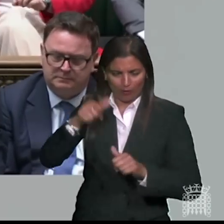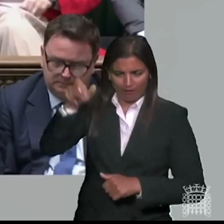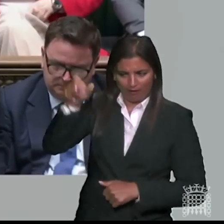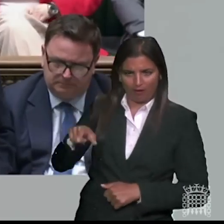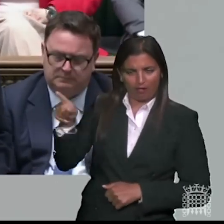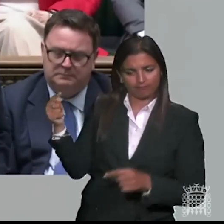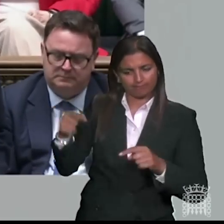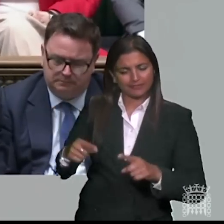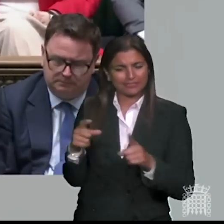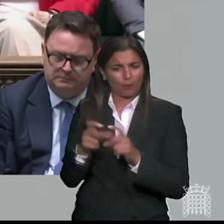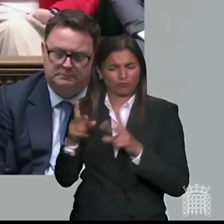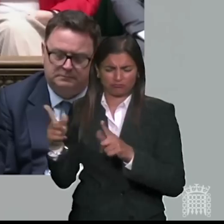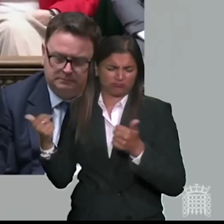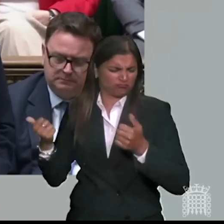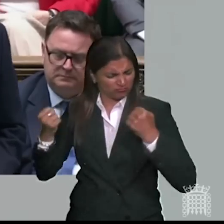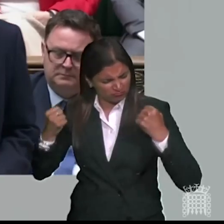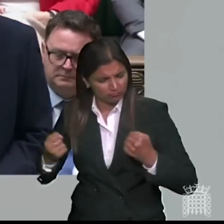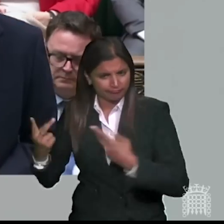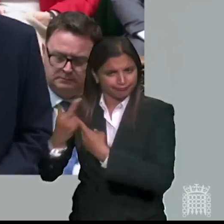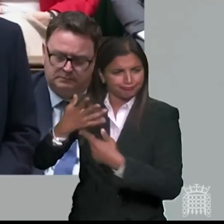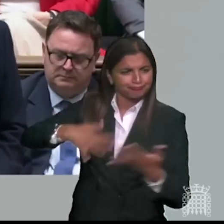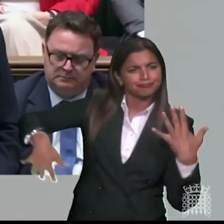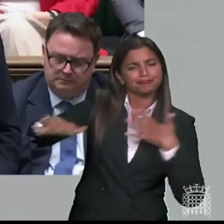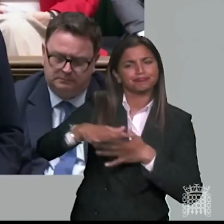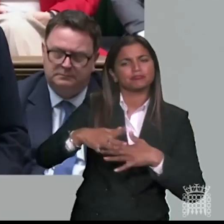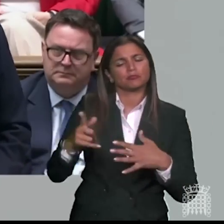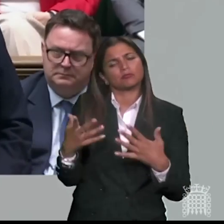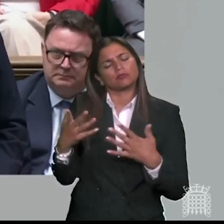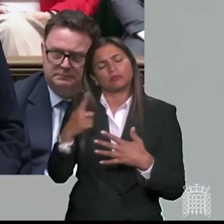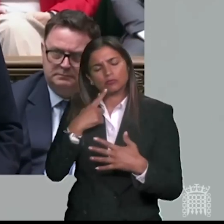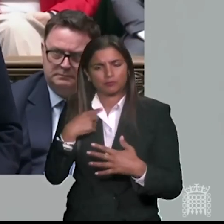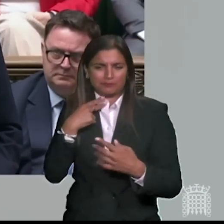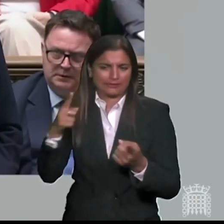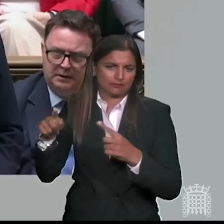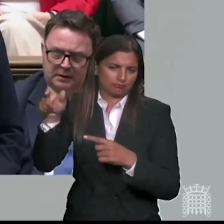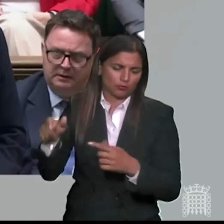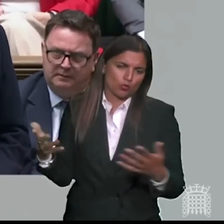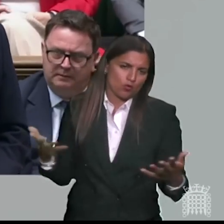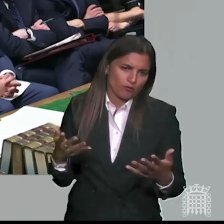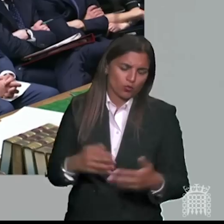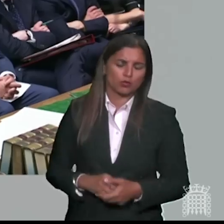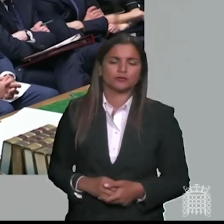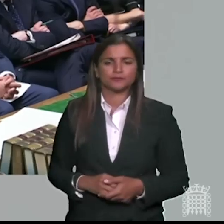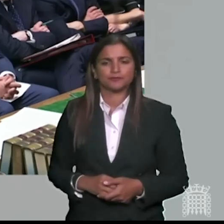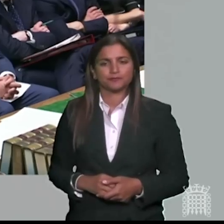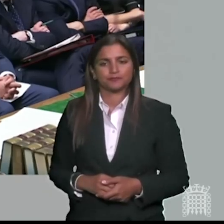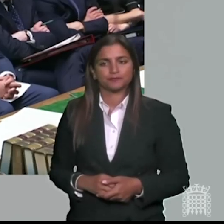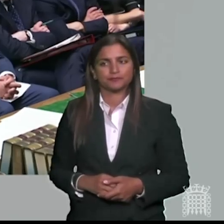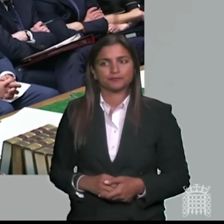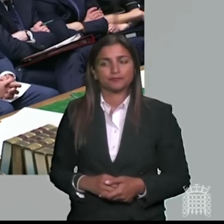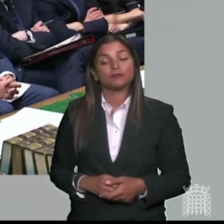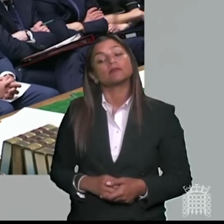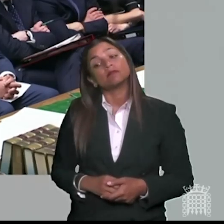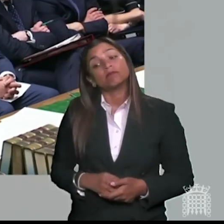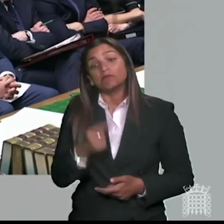a stalwart public servant, and he will be missed by many on both sides of this House. It may come